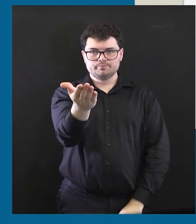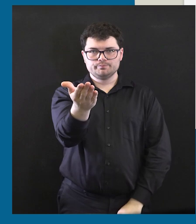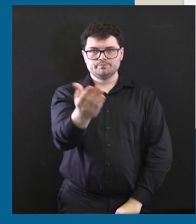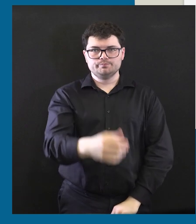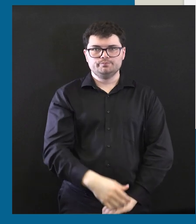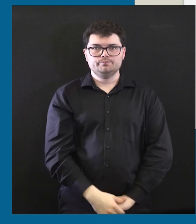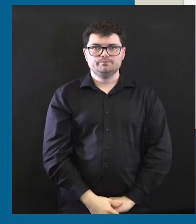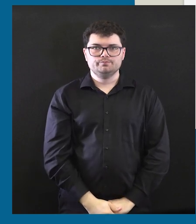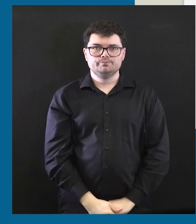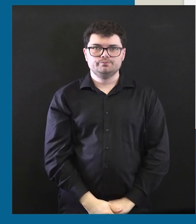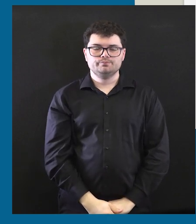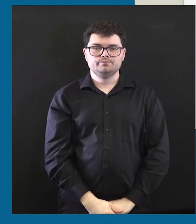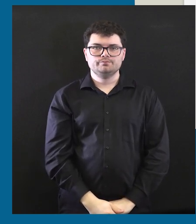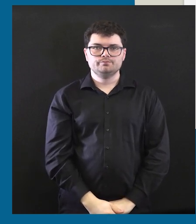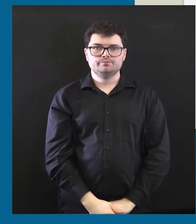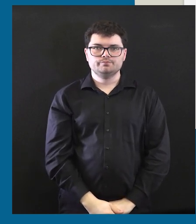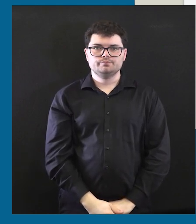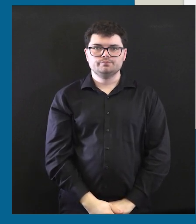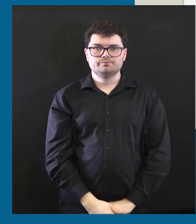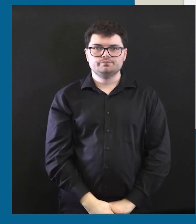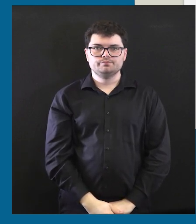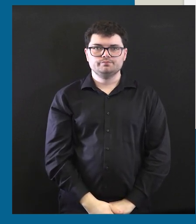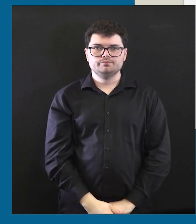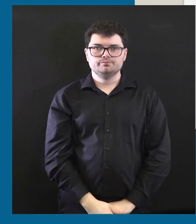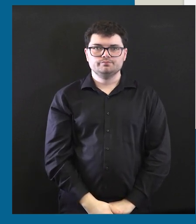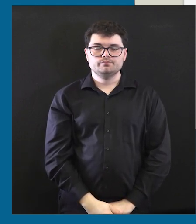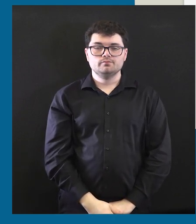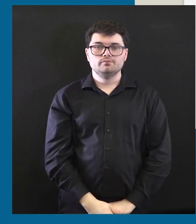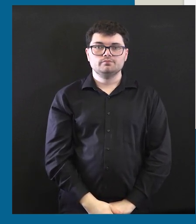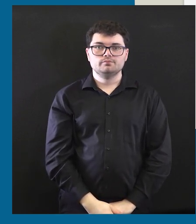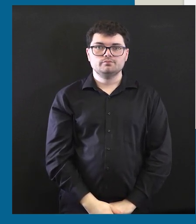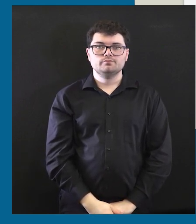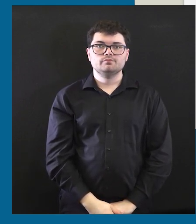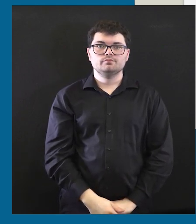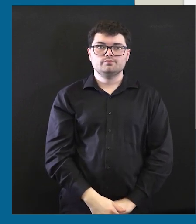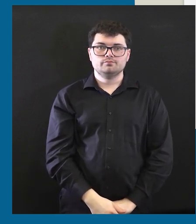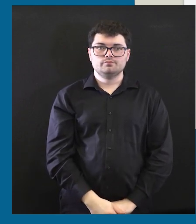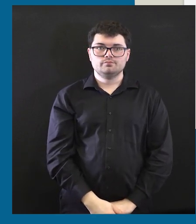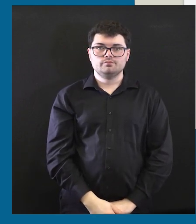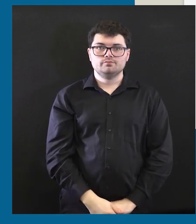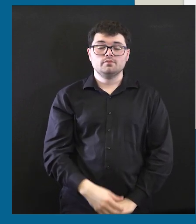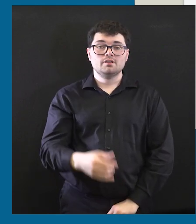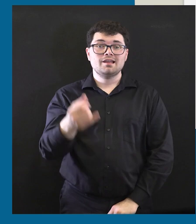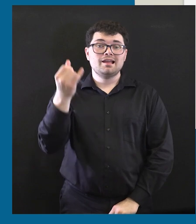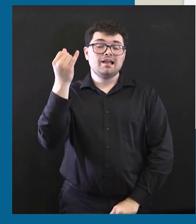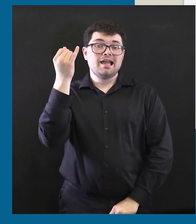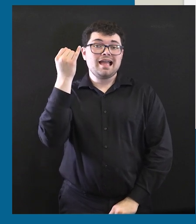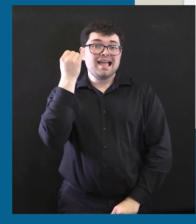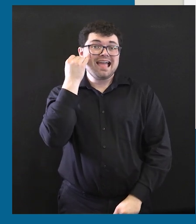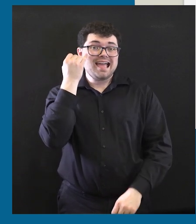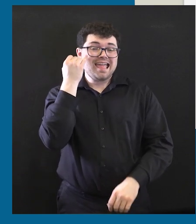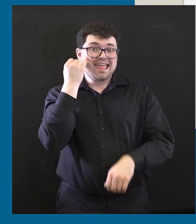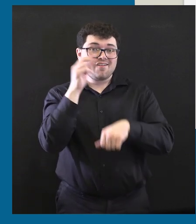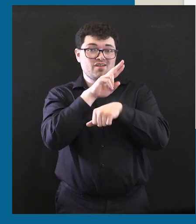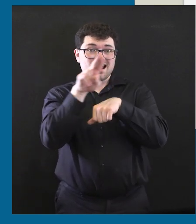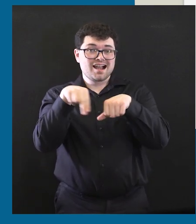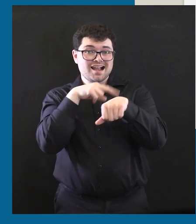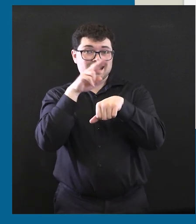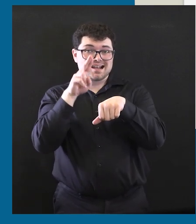boxes and designate the state as well that the event will be taking place in.